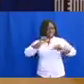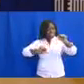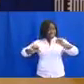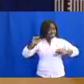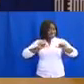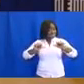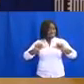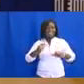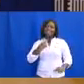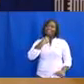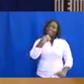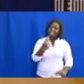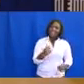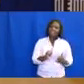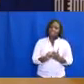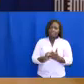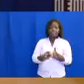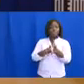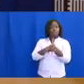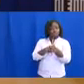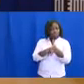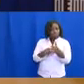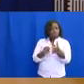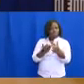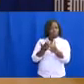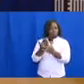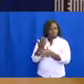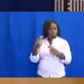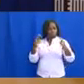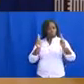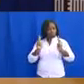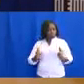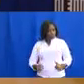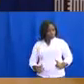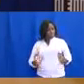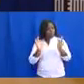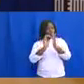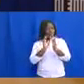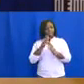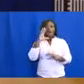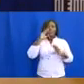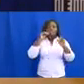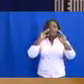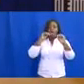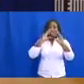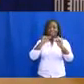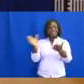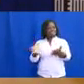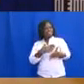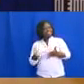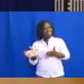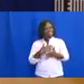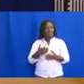telling us that the virus is transmitted from human contact through talking, singing,